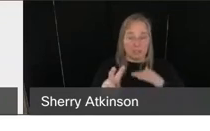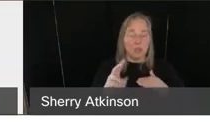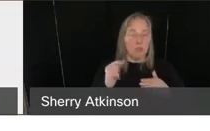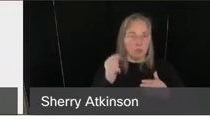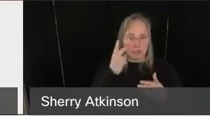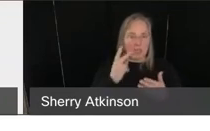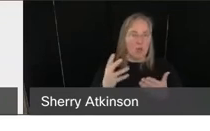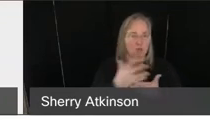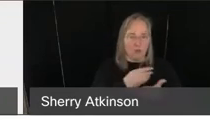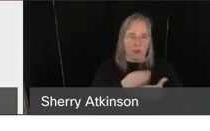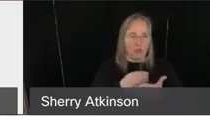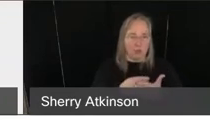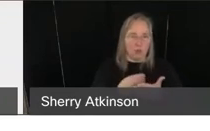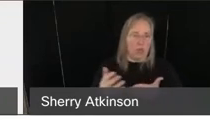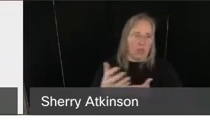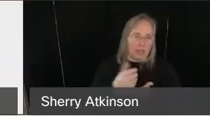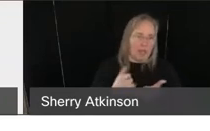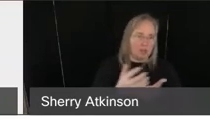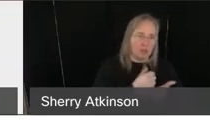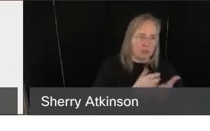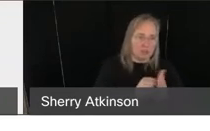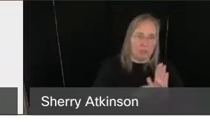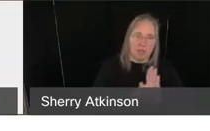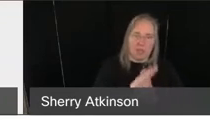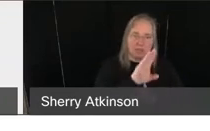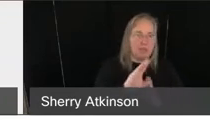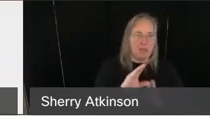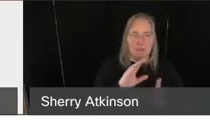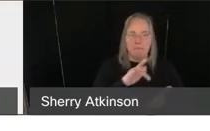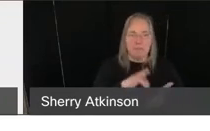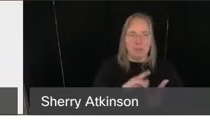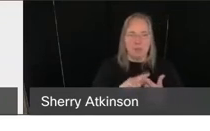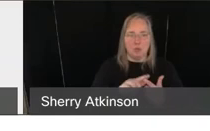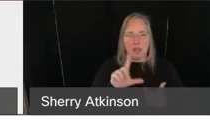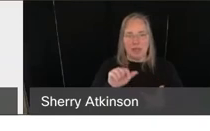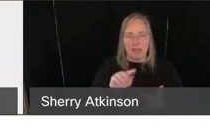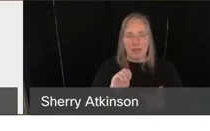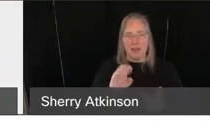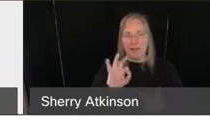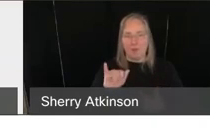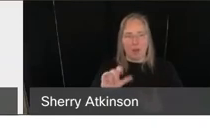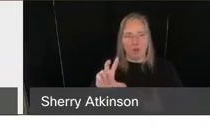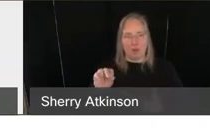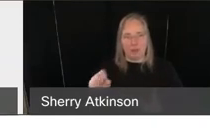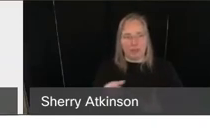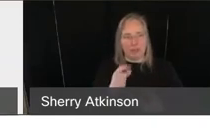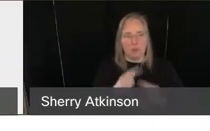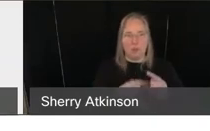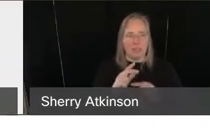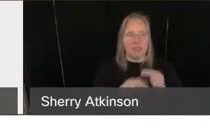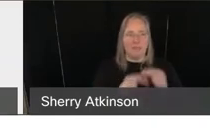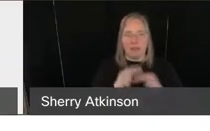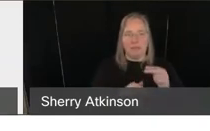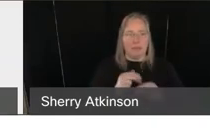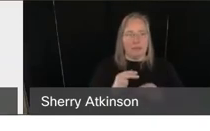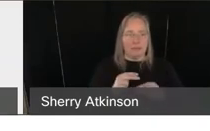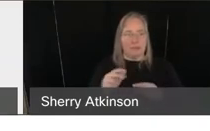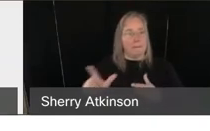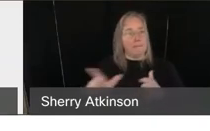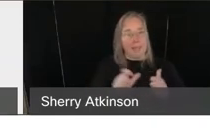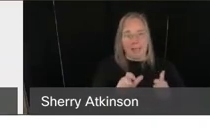revenue collections blossom in the mid to late fiscal year 30s when the development pace